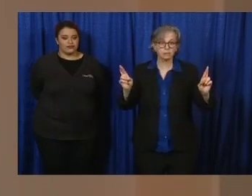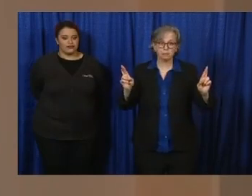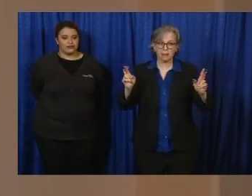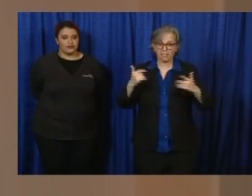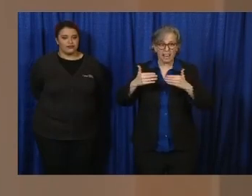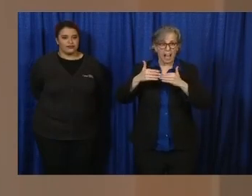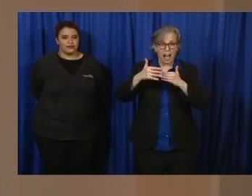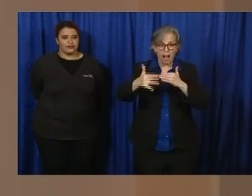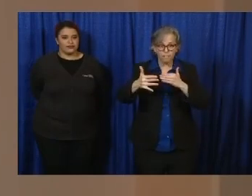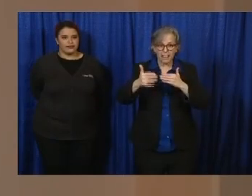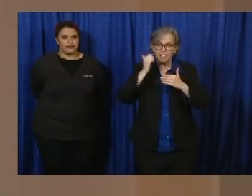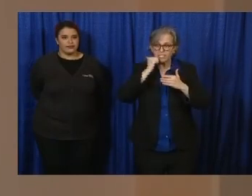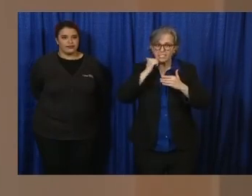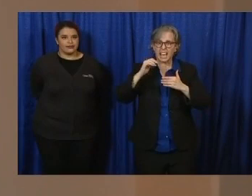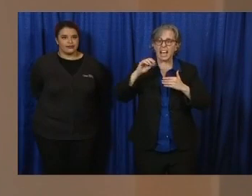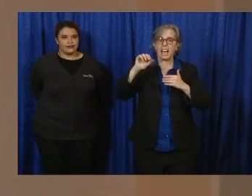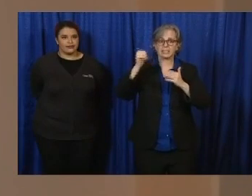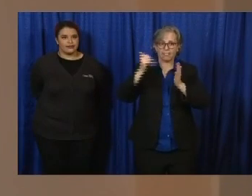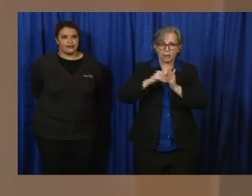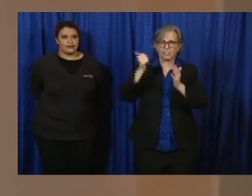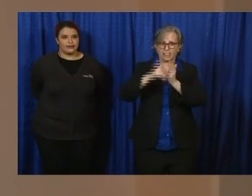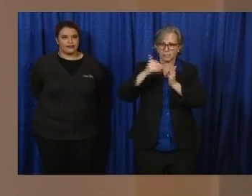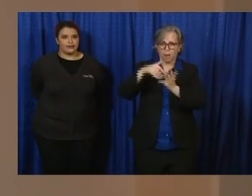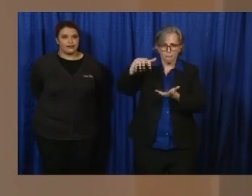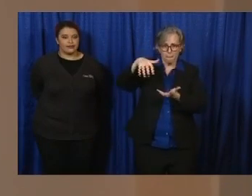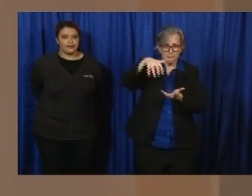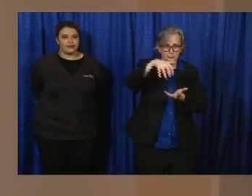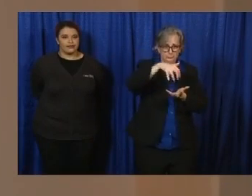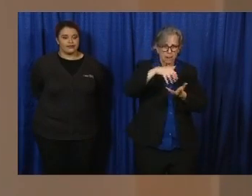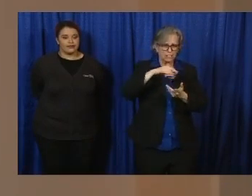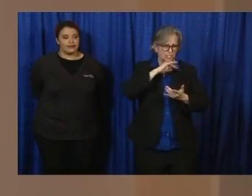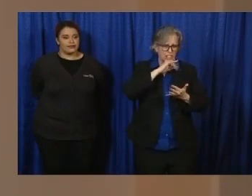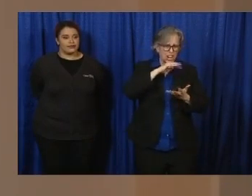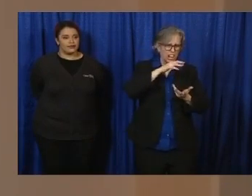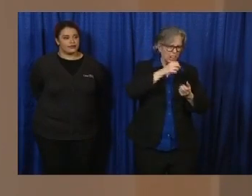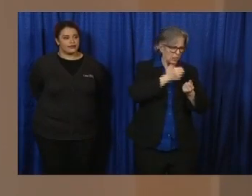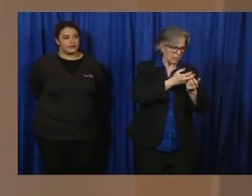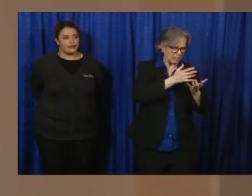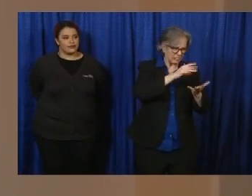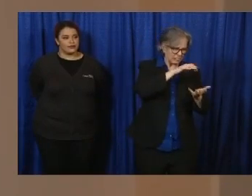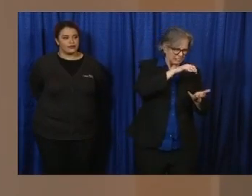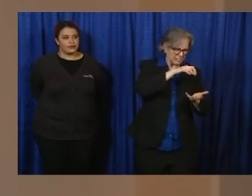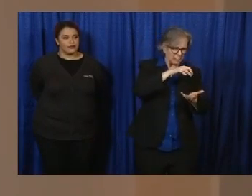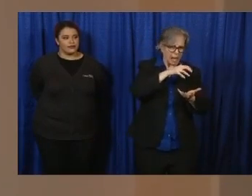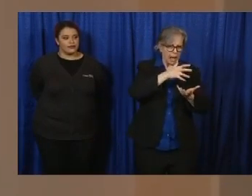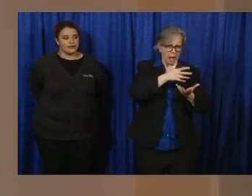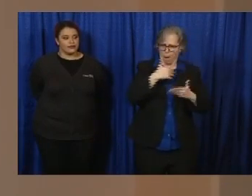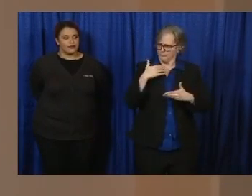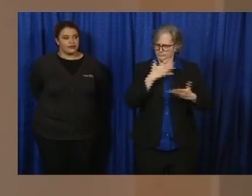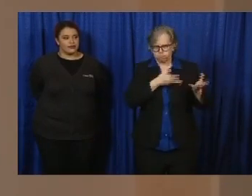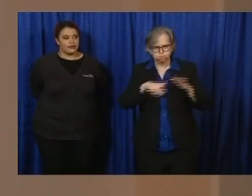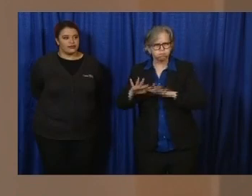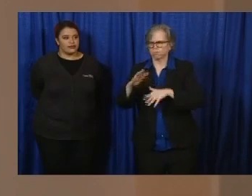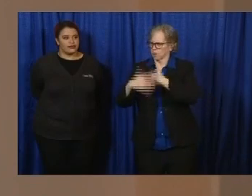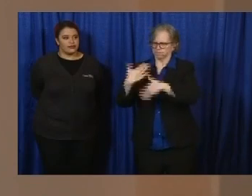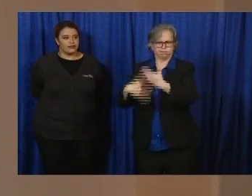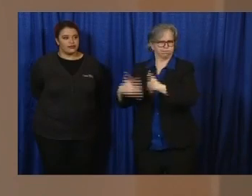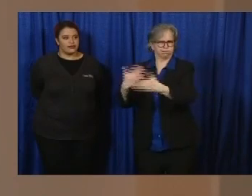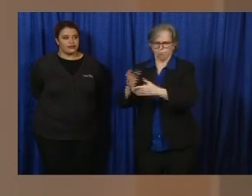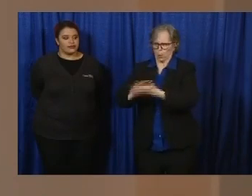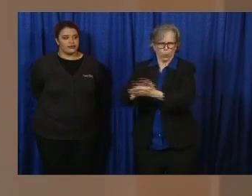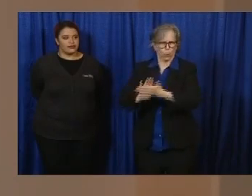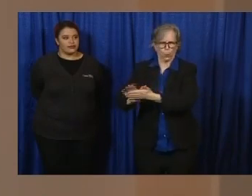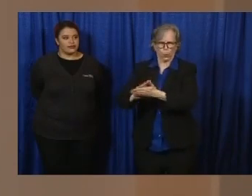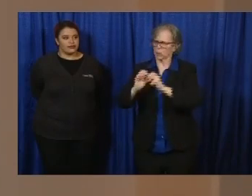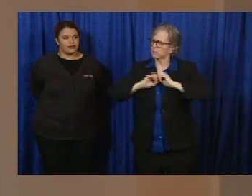get the shipments in from the hospitals, and then they will process those as fast as they can. How the